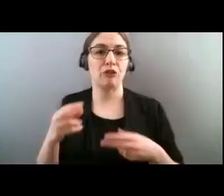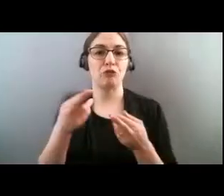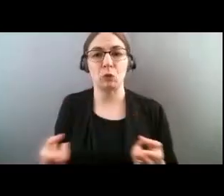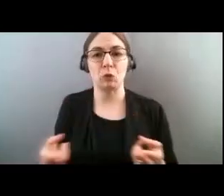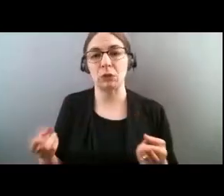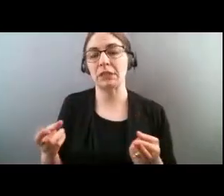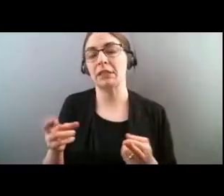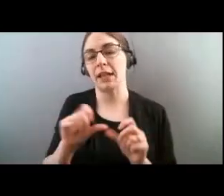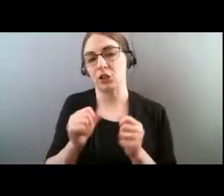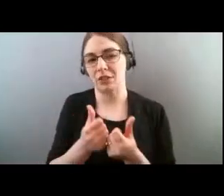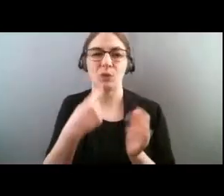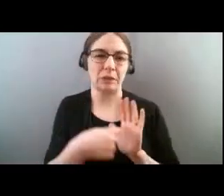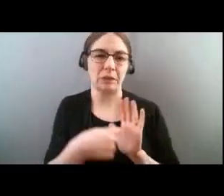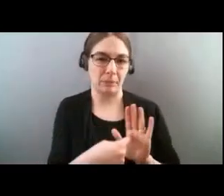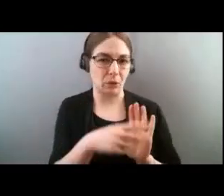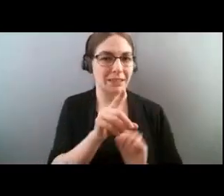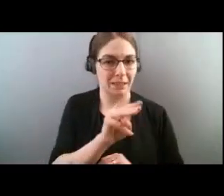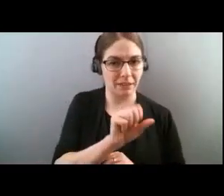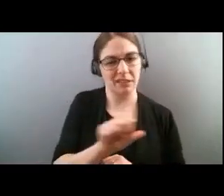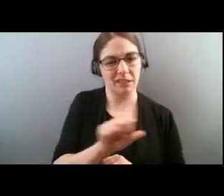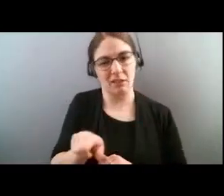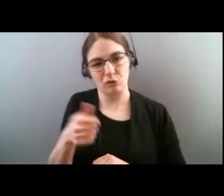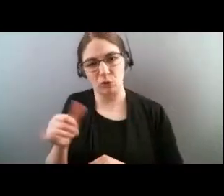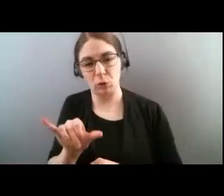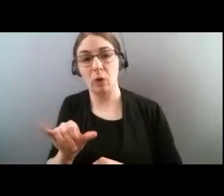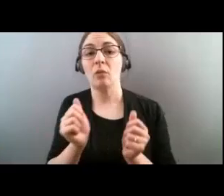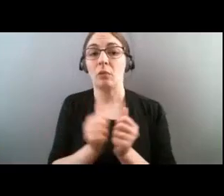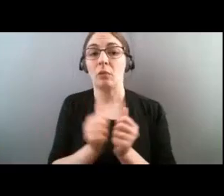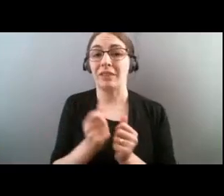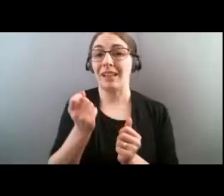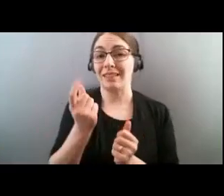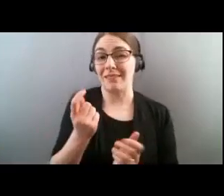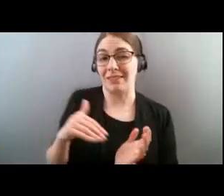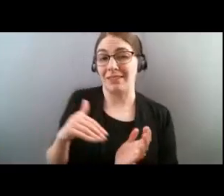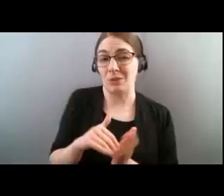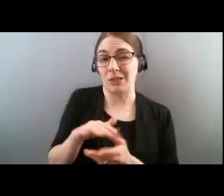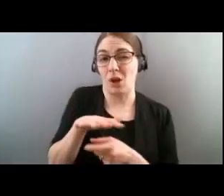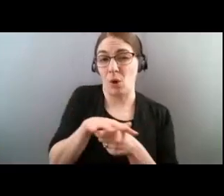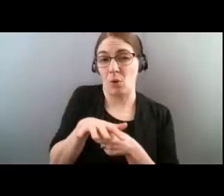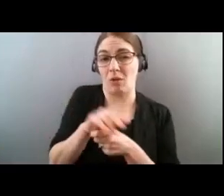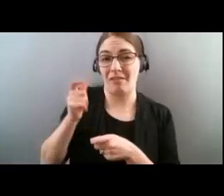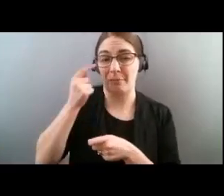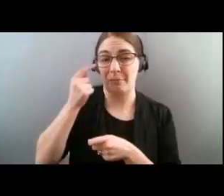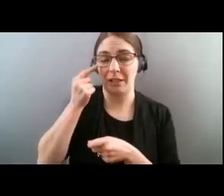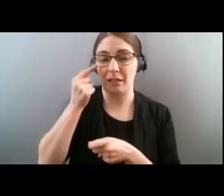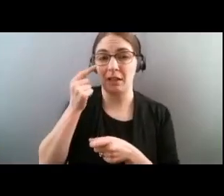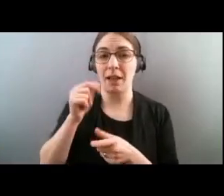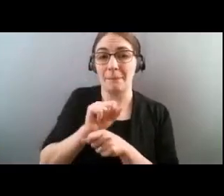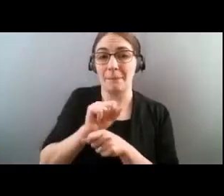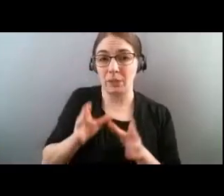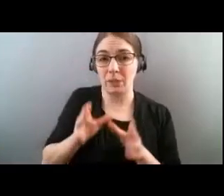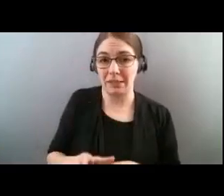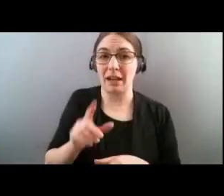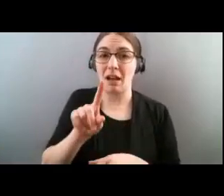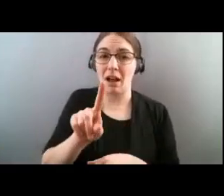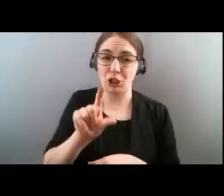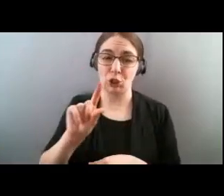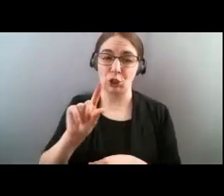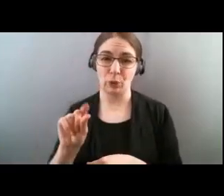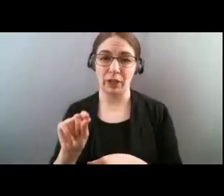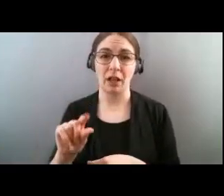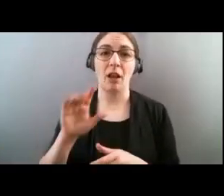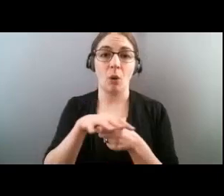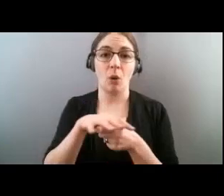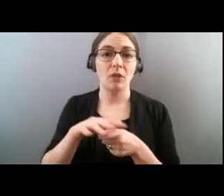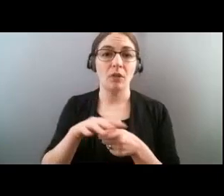DMAS, and also with 11,000 local government employees at 120 local departments of services around the